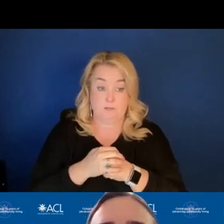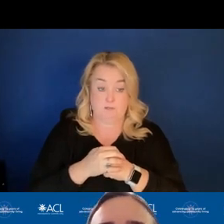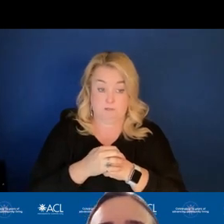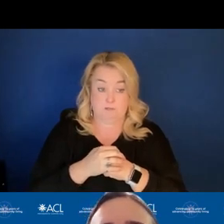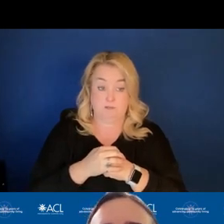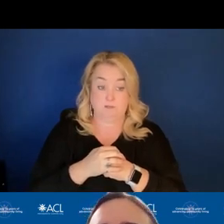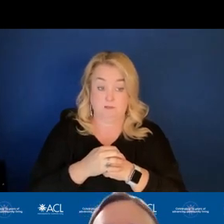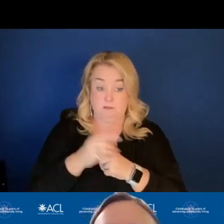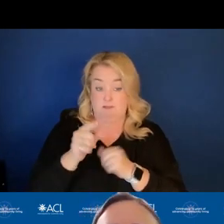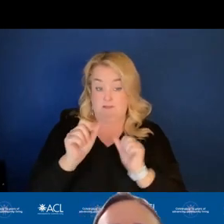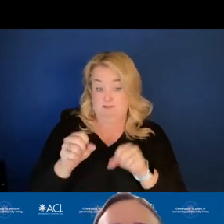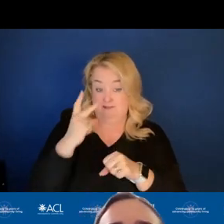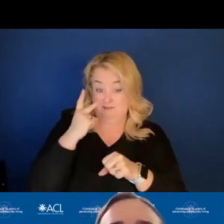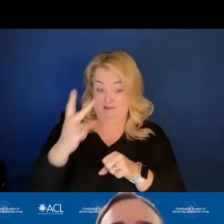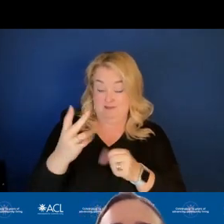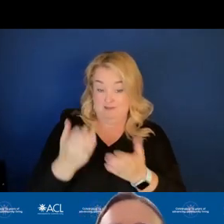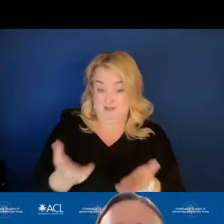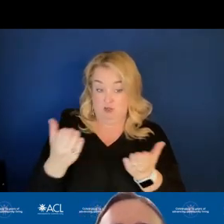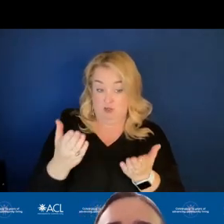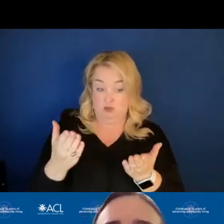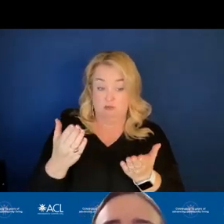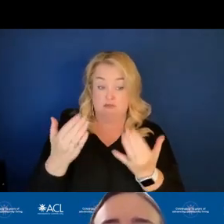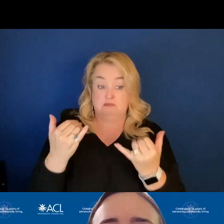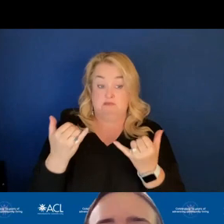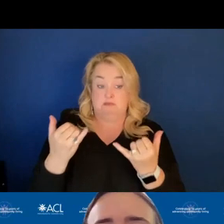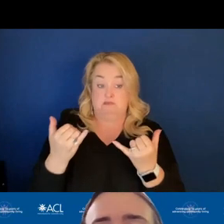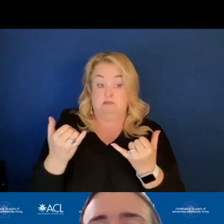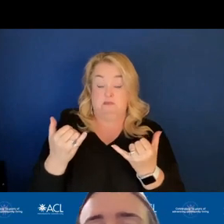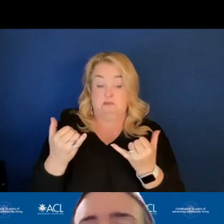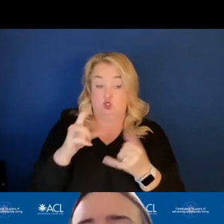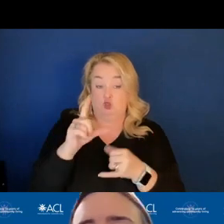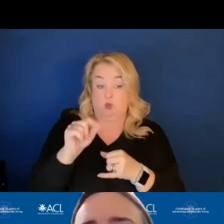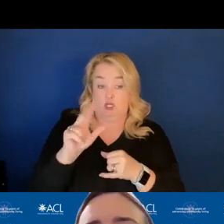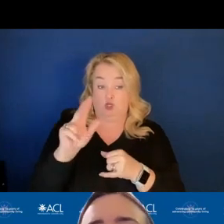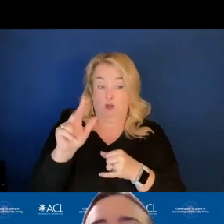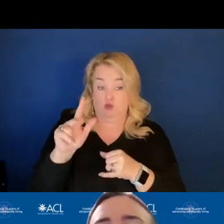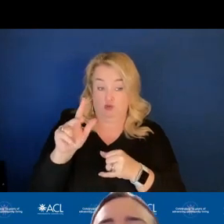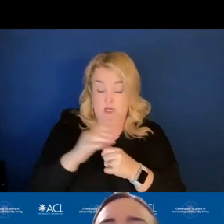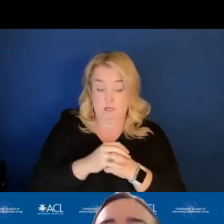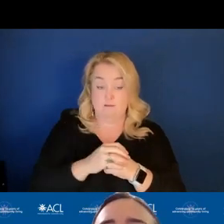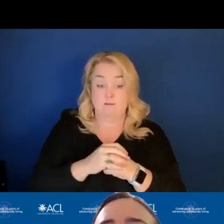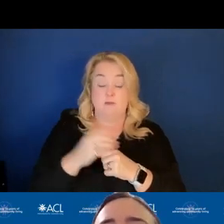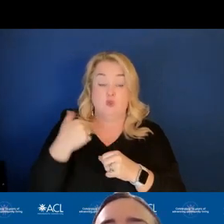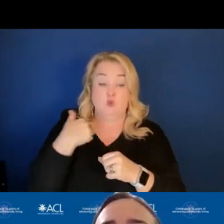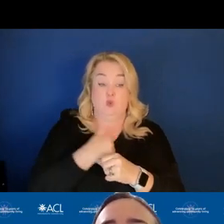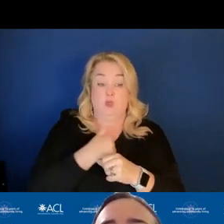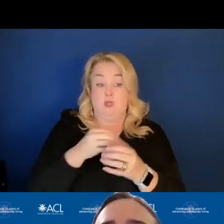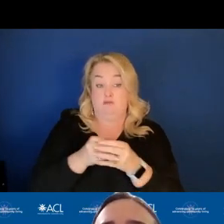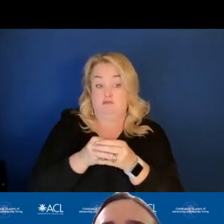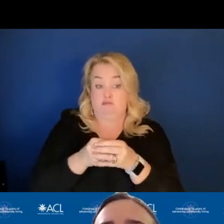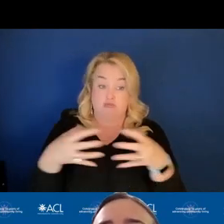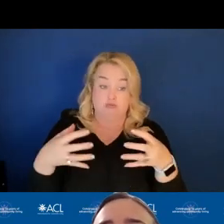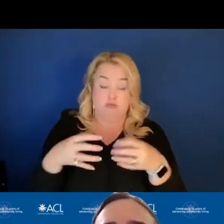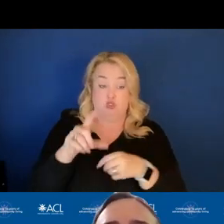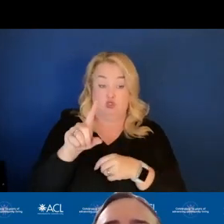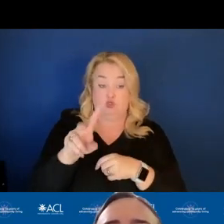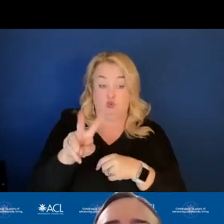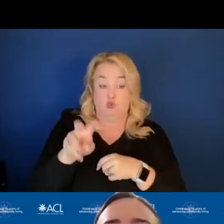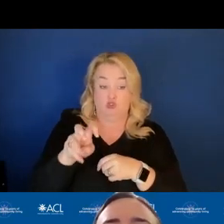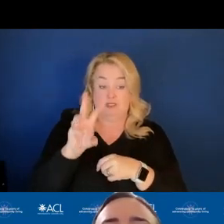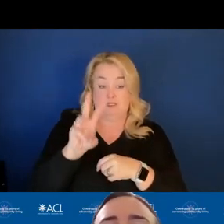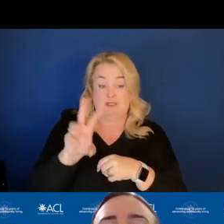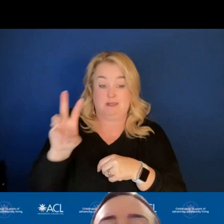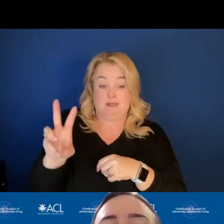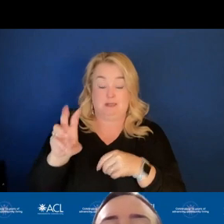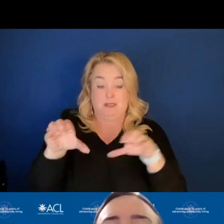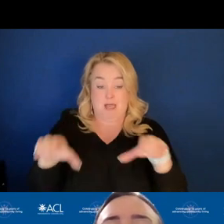And as you can see here, as of this spring 2023, we have grown to 266 active